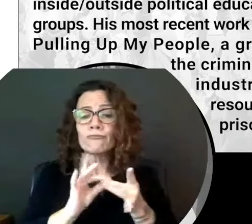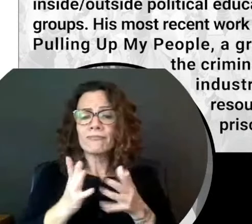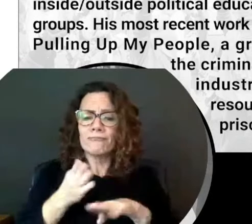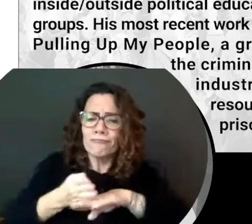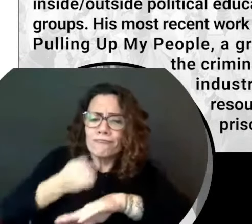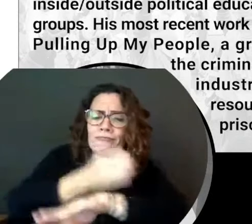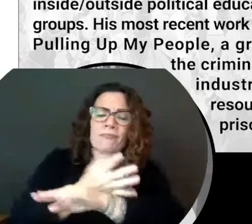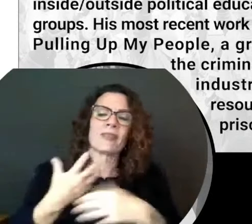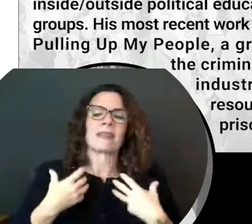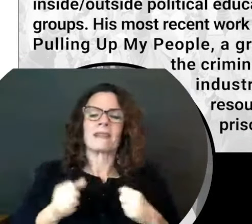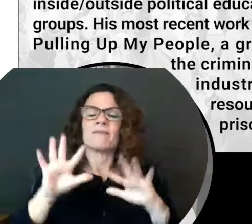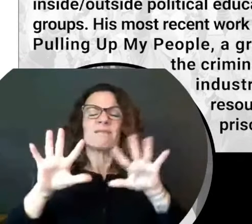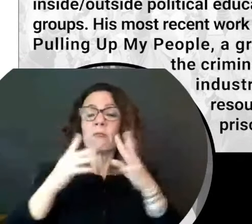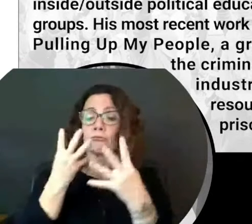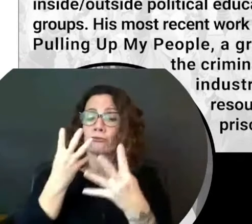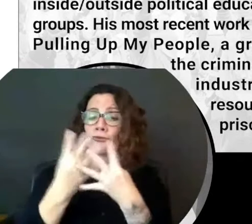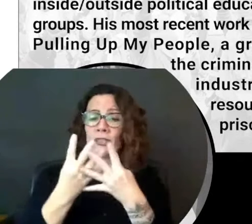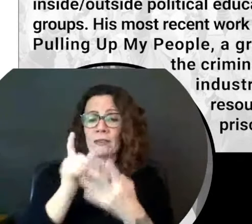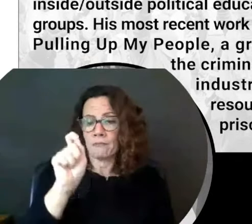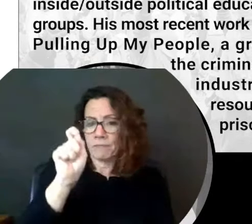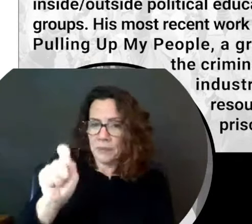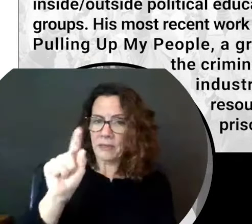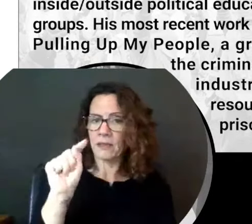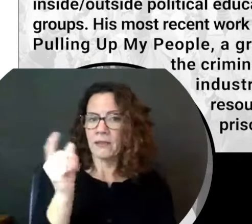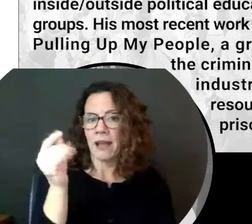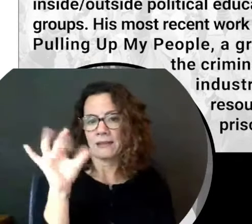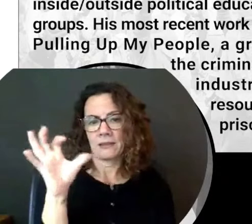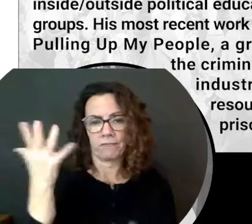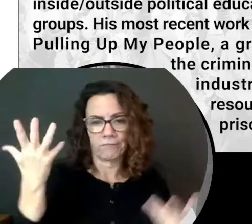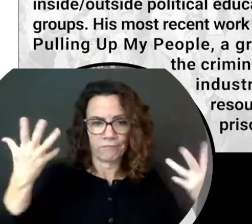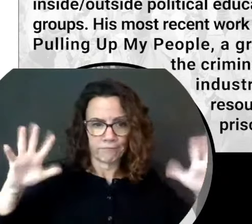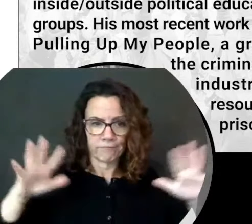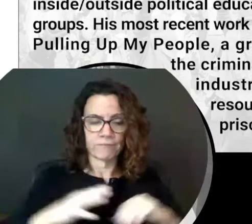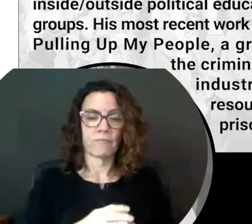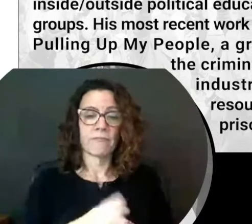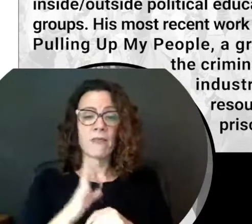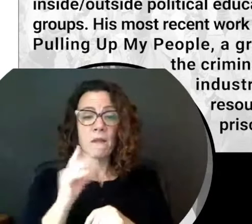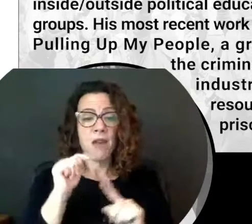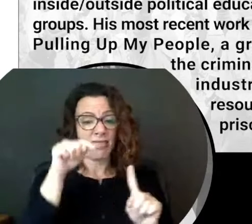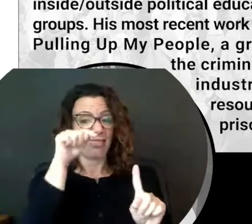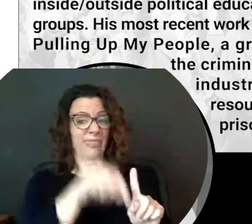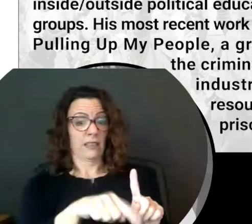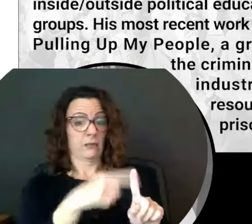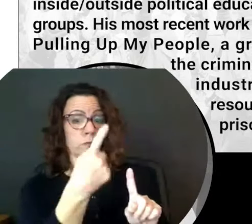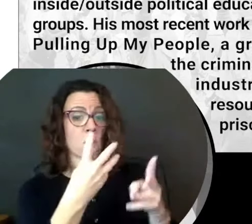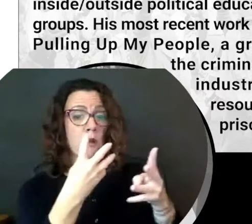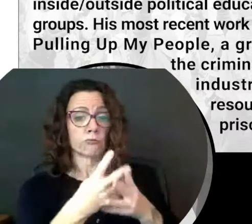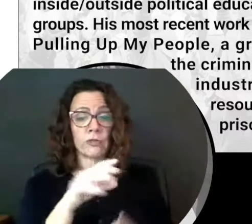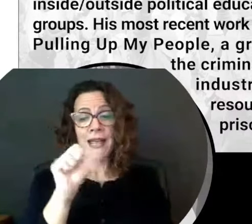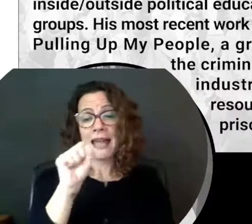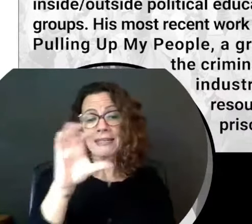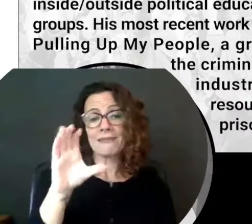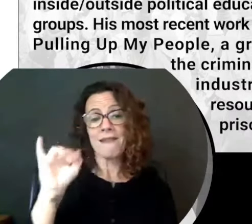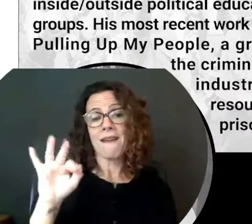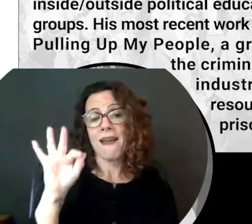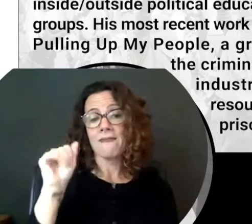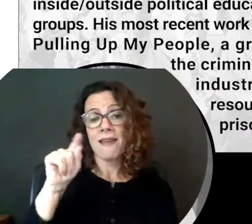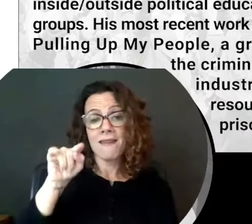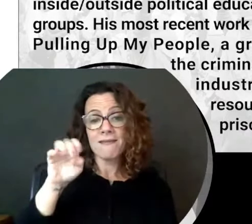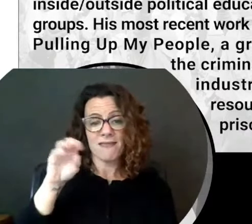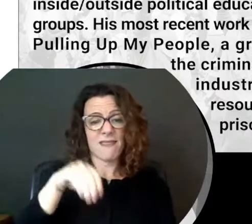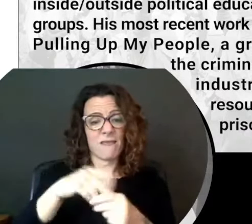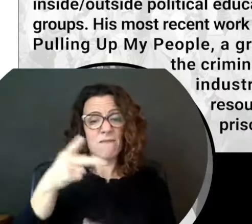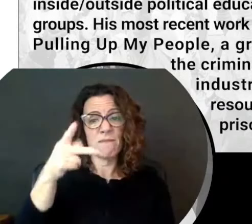the HRC exposes that Fayette is surrounded by 40 million tons of waste, 2 coal slurry ponds,